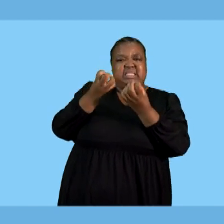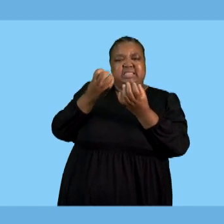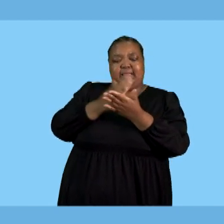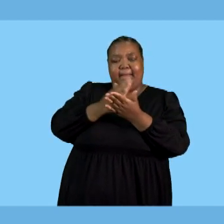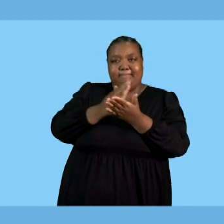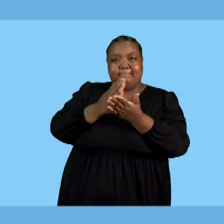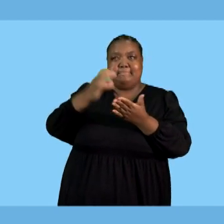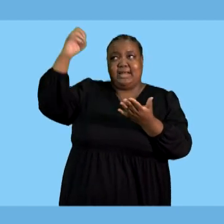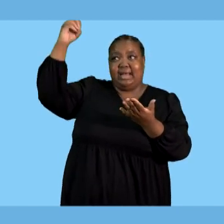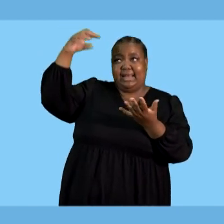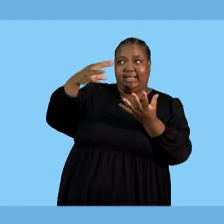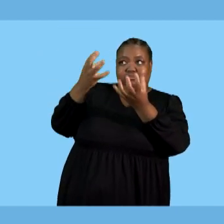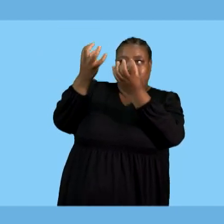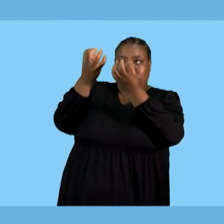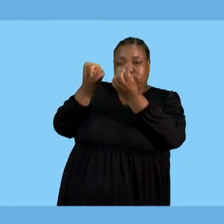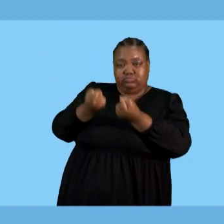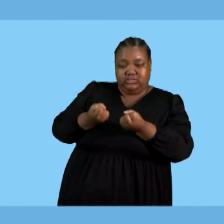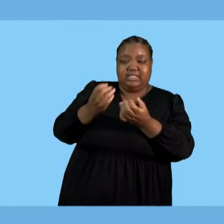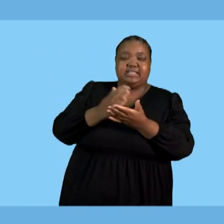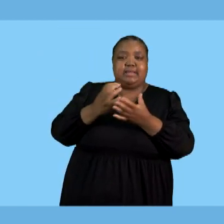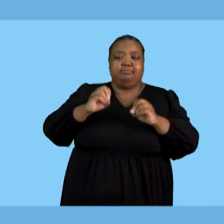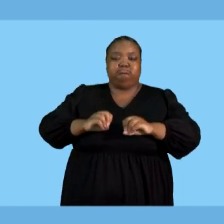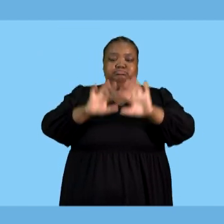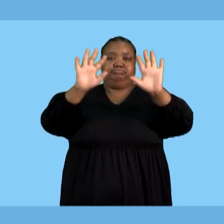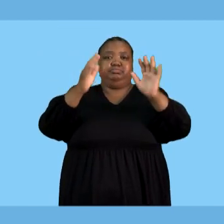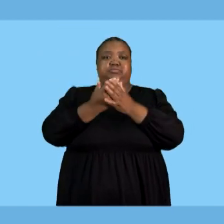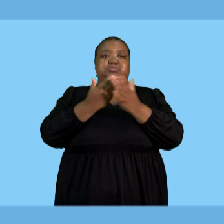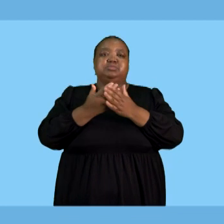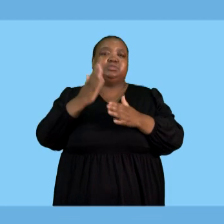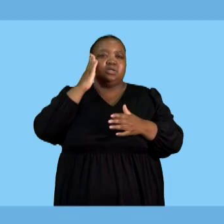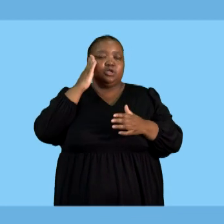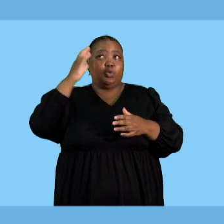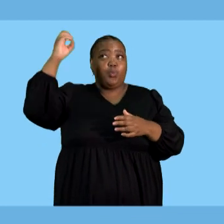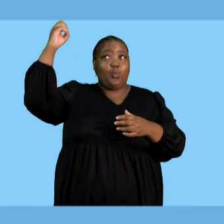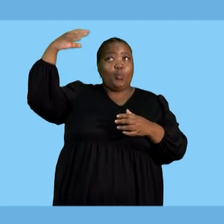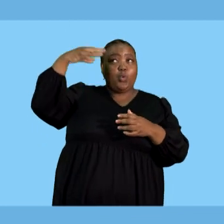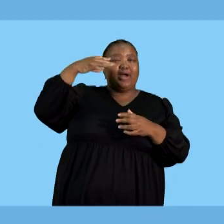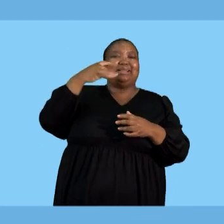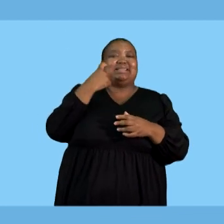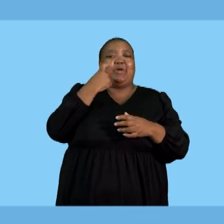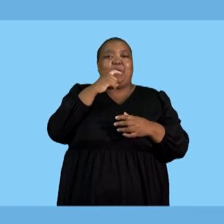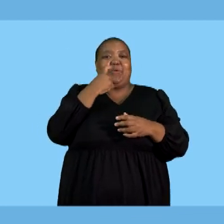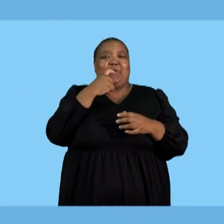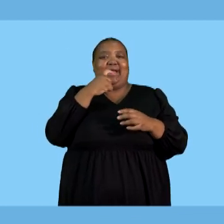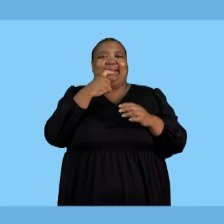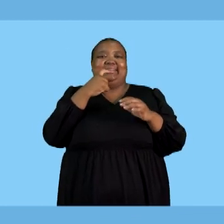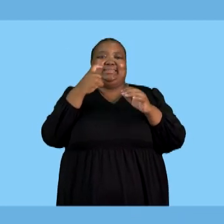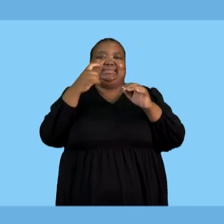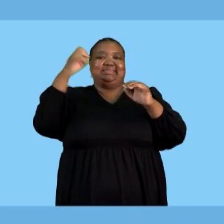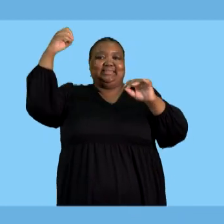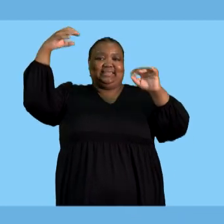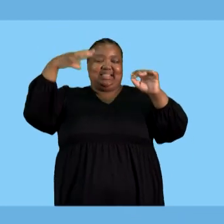rest is reflected. So we do know that light comes in a form of a white light, and then that white